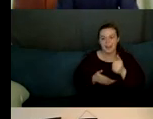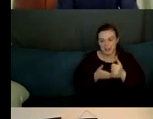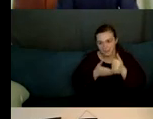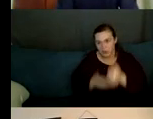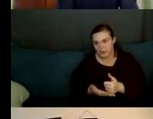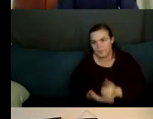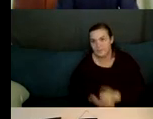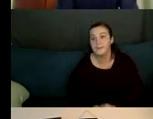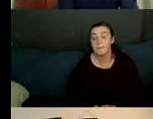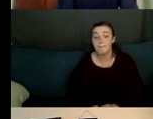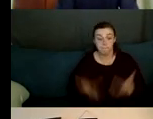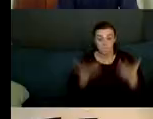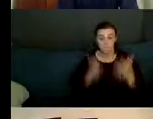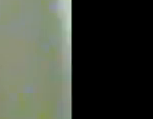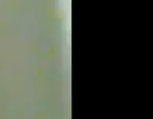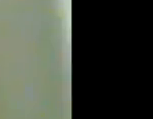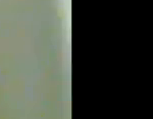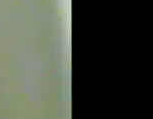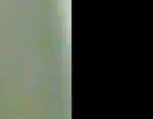all I have. I'm going to stop sharing.